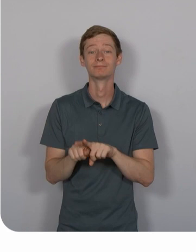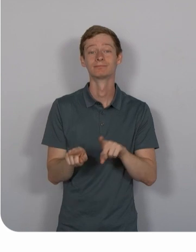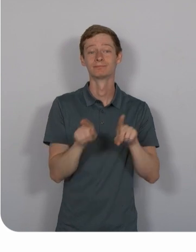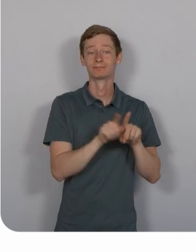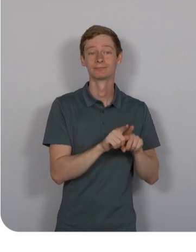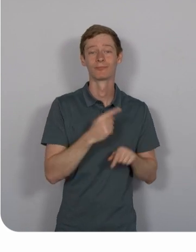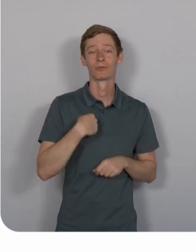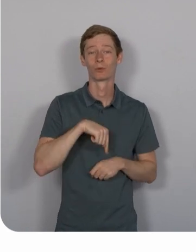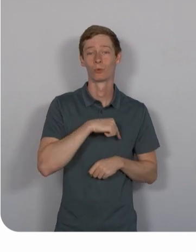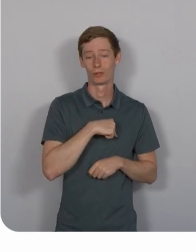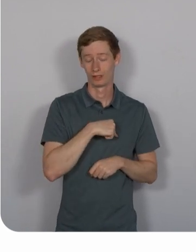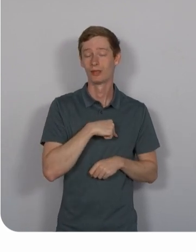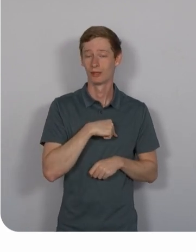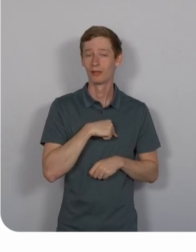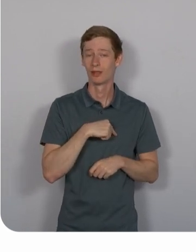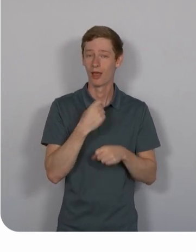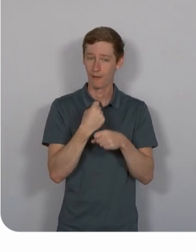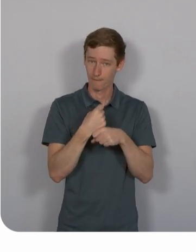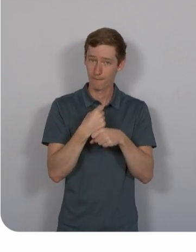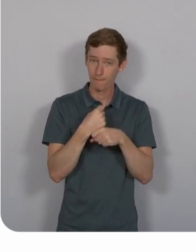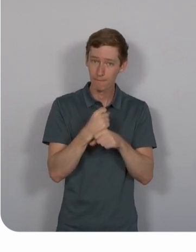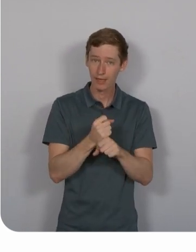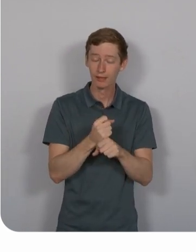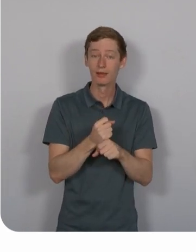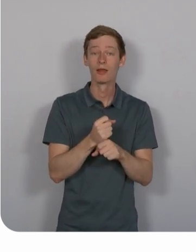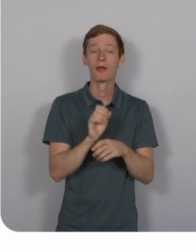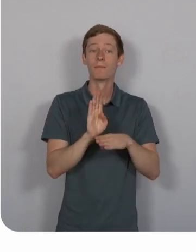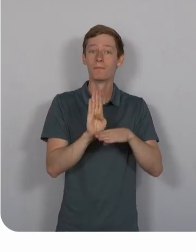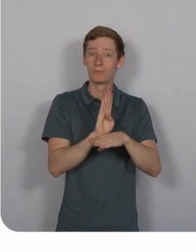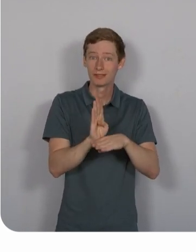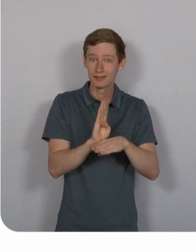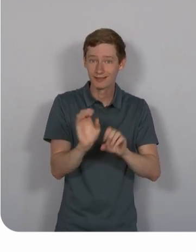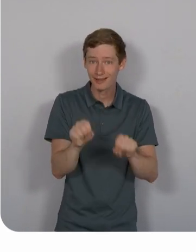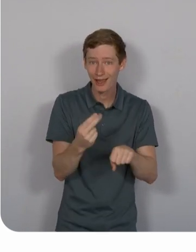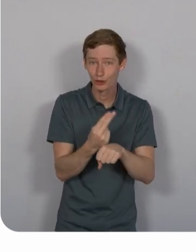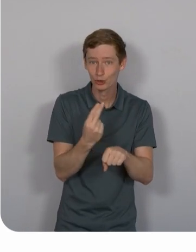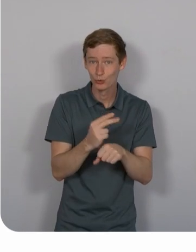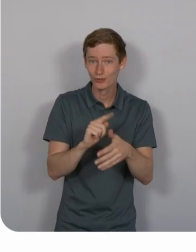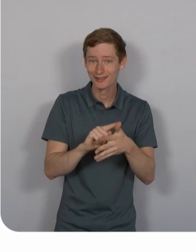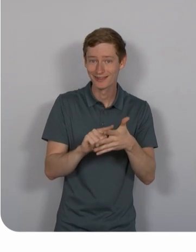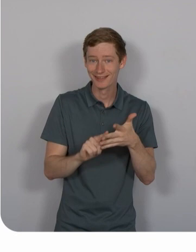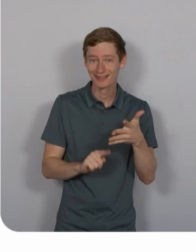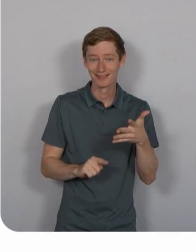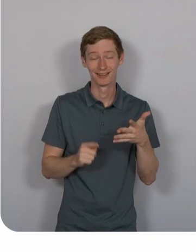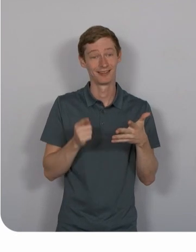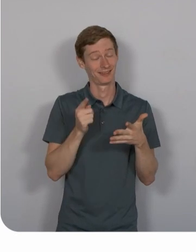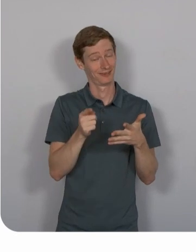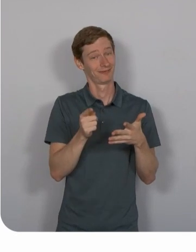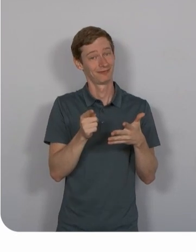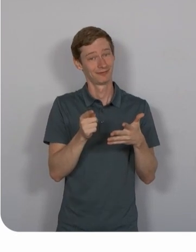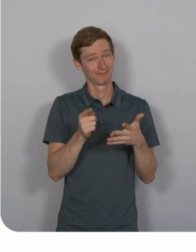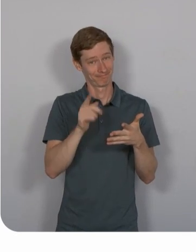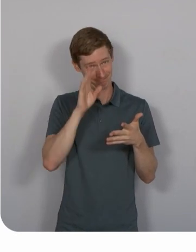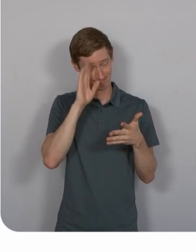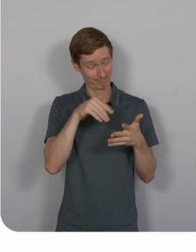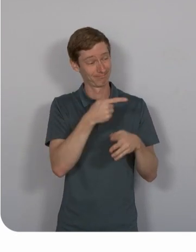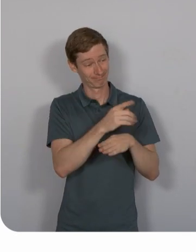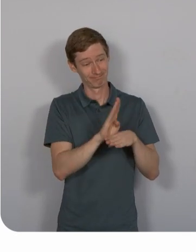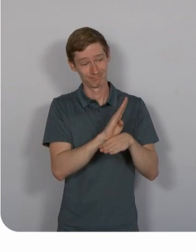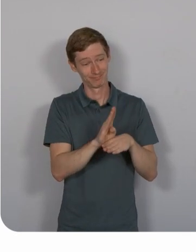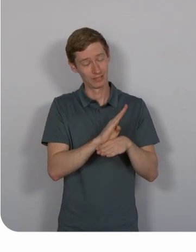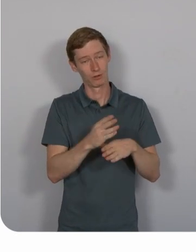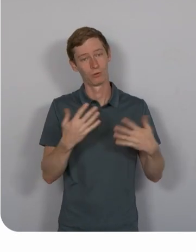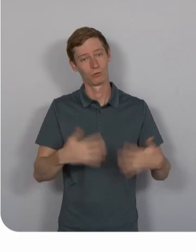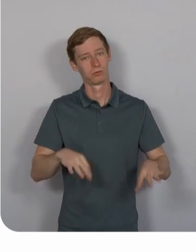we're also making it so that businesses can use these, because I think that there's a very big use for businesses to